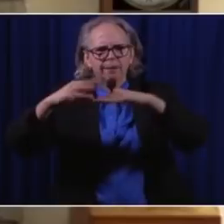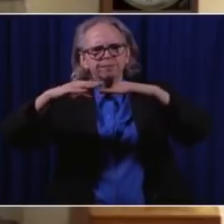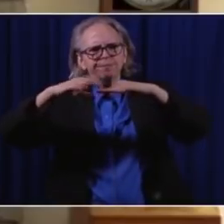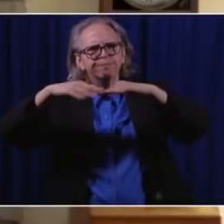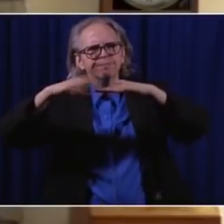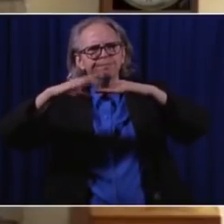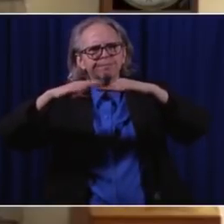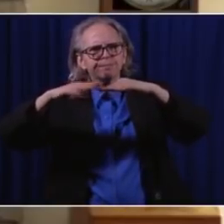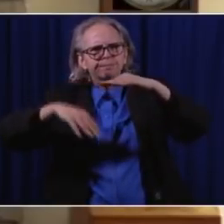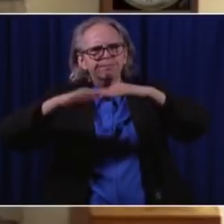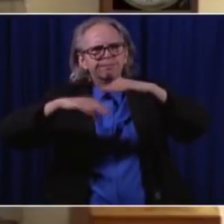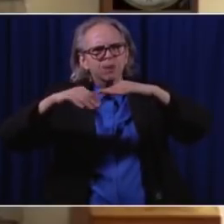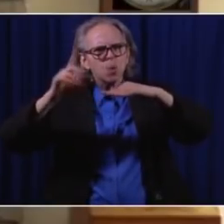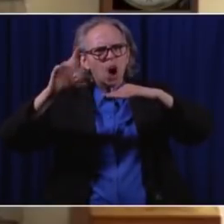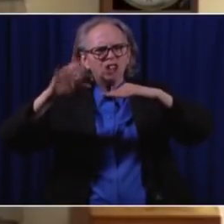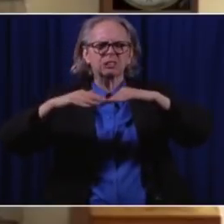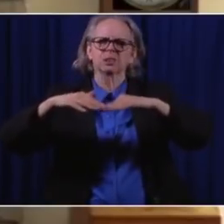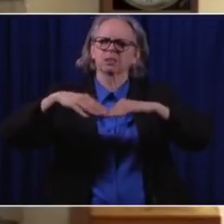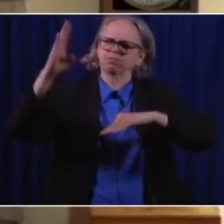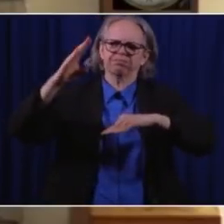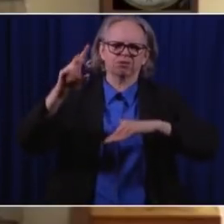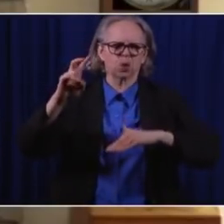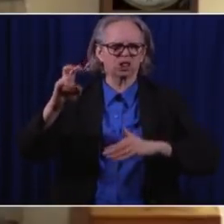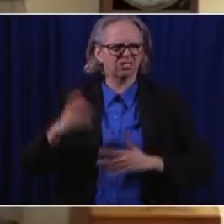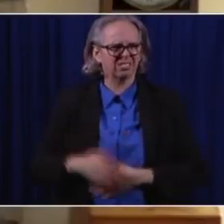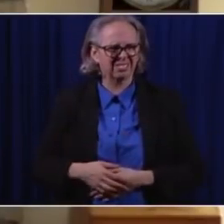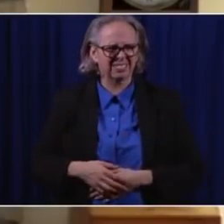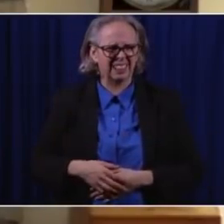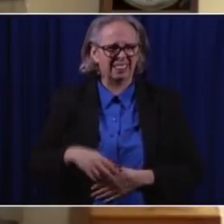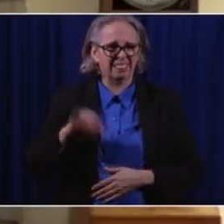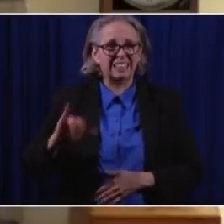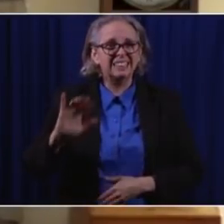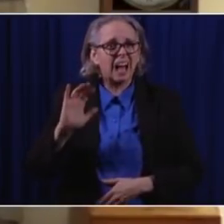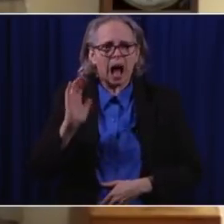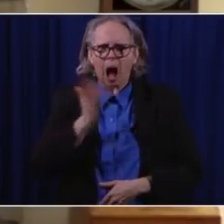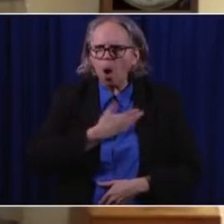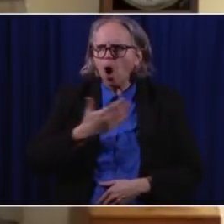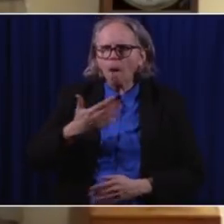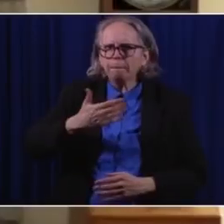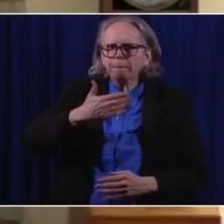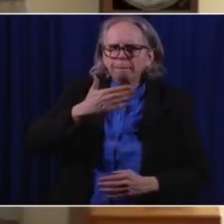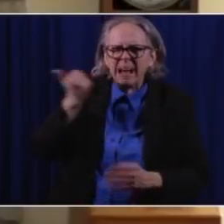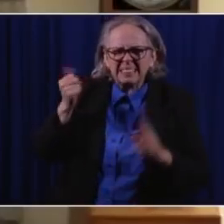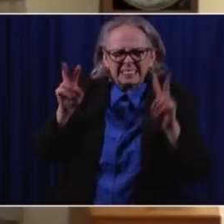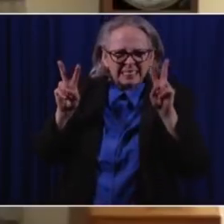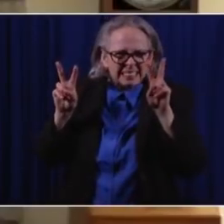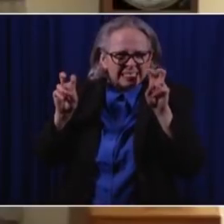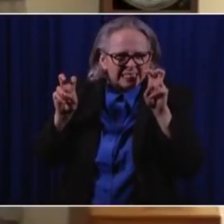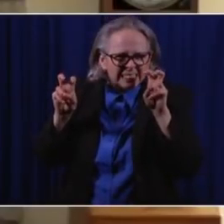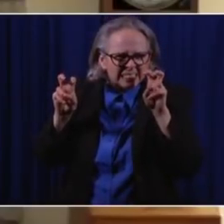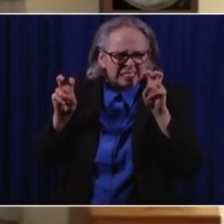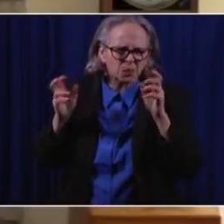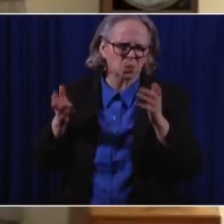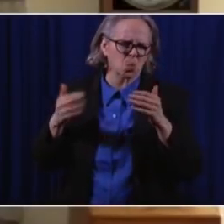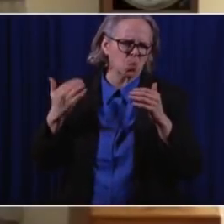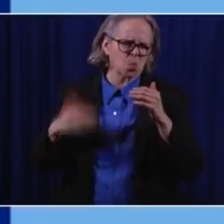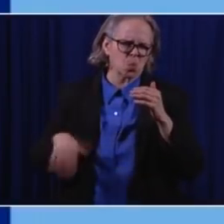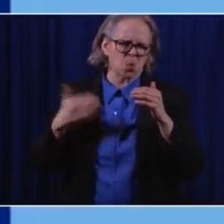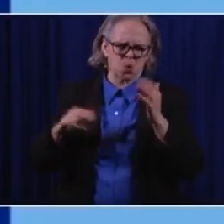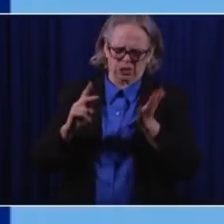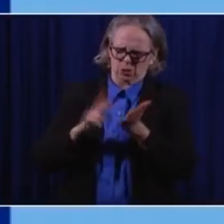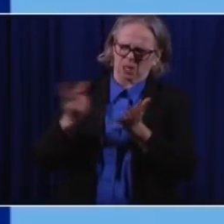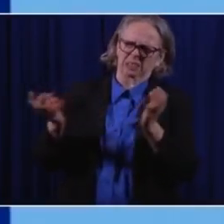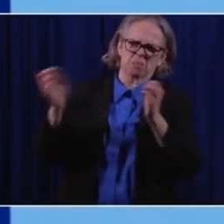So if Vinton County at the lowest is almost twice high incidence, if you look at